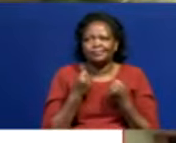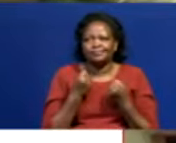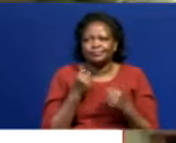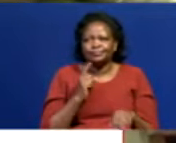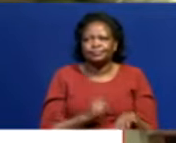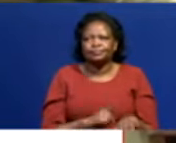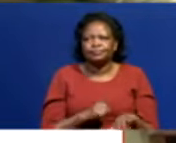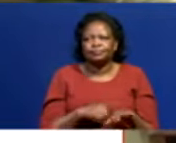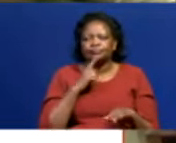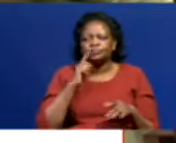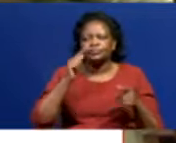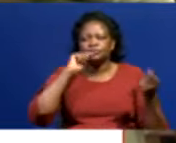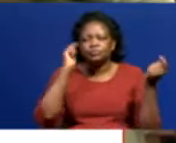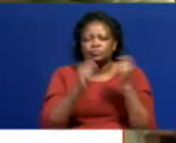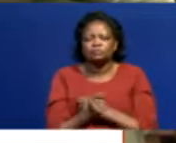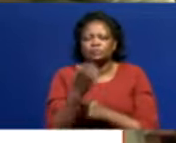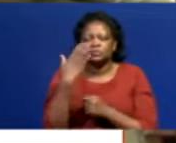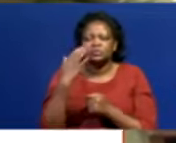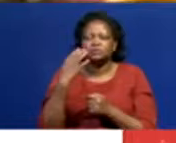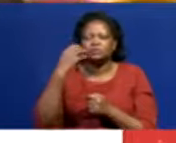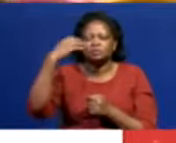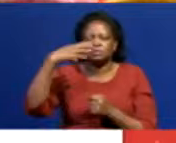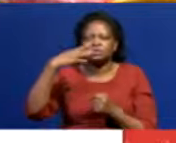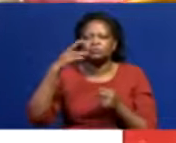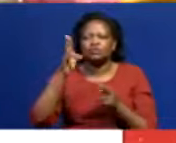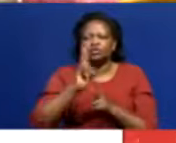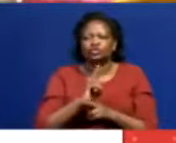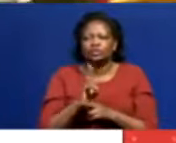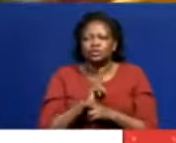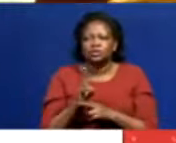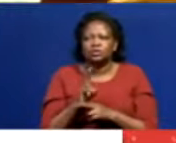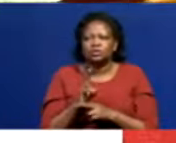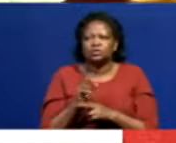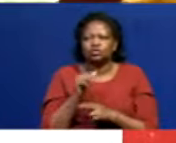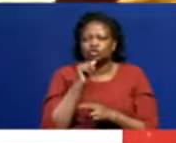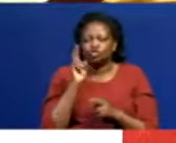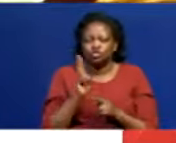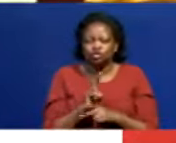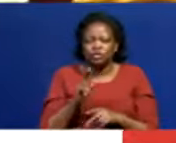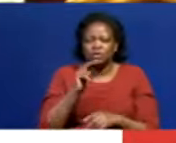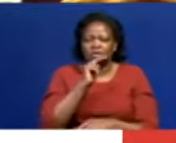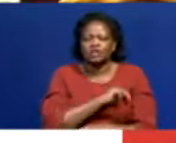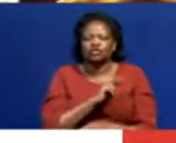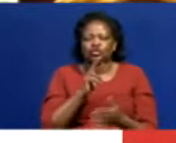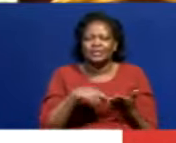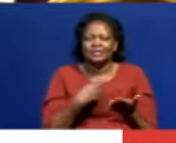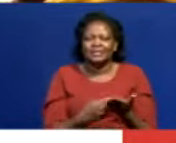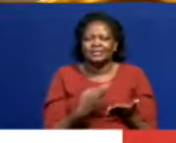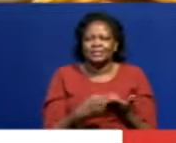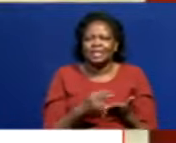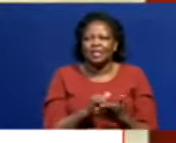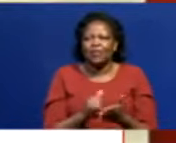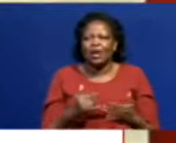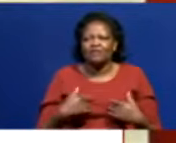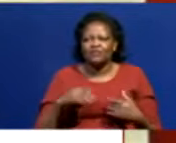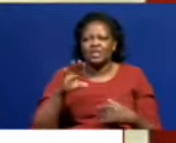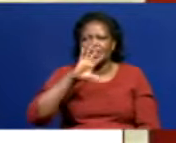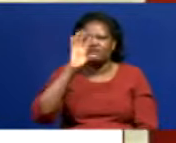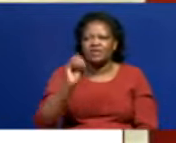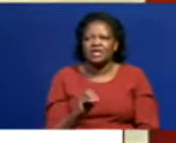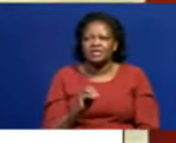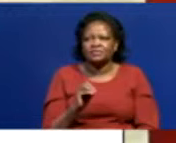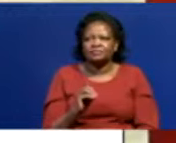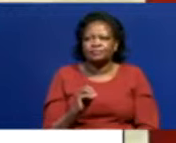of transitioning to green energy by maximizing the underutilized natural resources endowed in Africa.